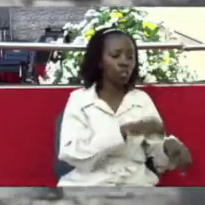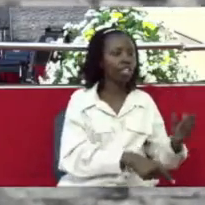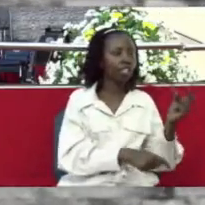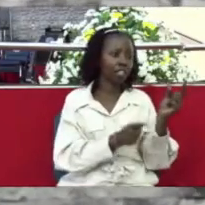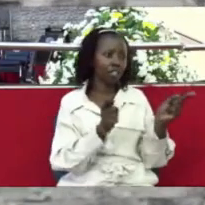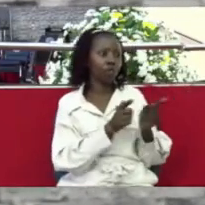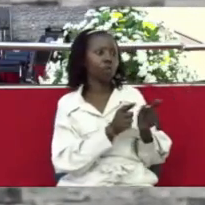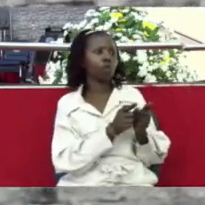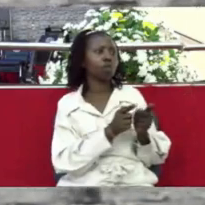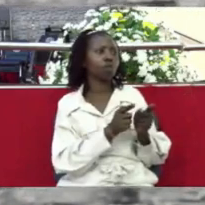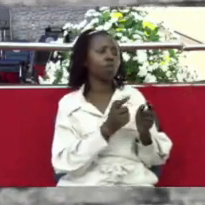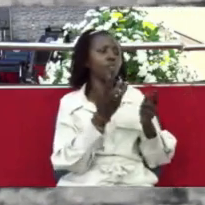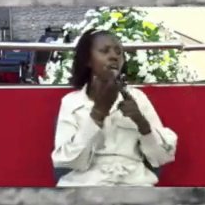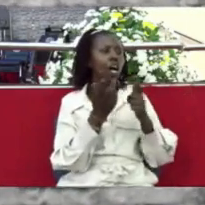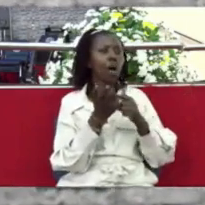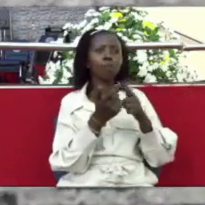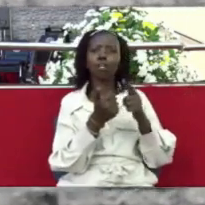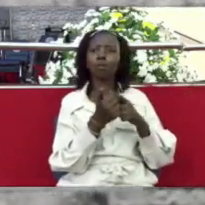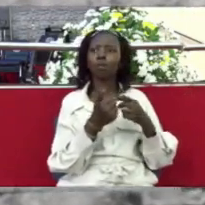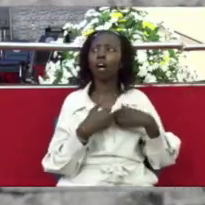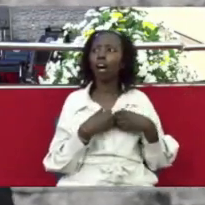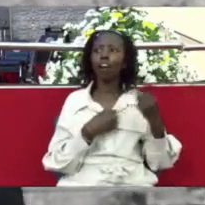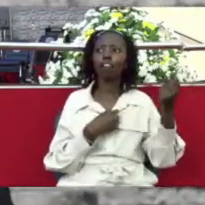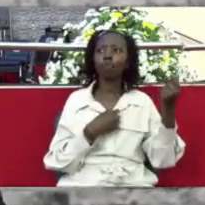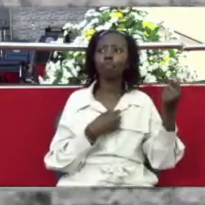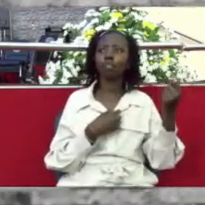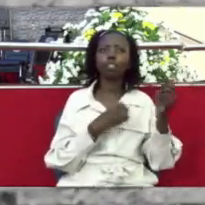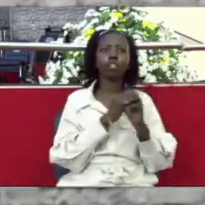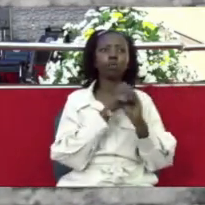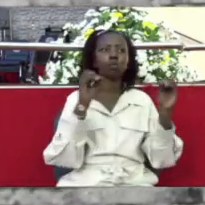financially? Just raise your hand. Wangapi wana hali ngumu ya kifedha sasa? Let me see your hand.